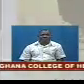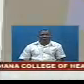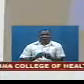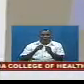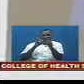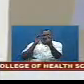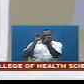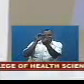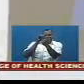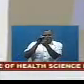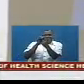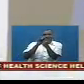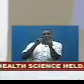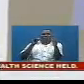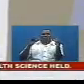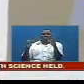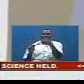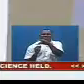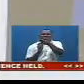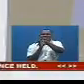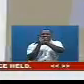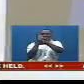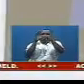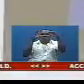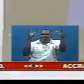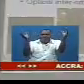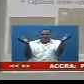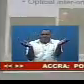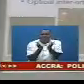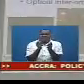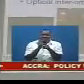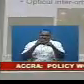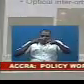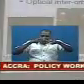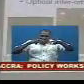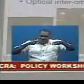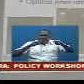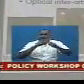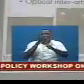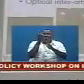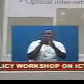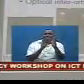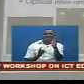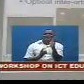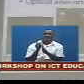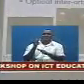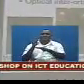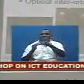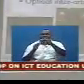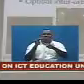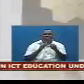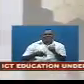The mission objectives of launching a satellite in a can, Cansat, is to research, design, develop and